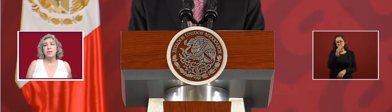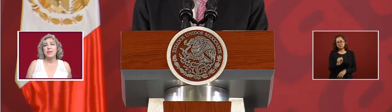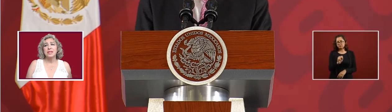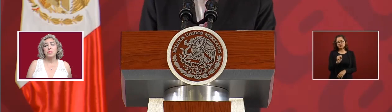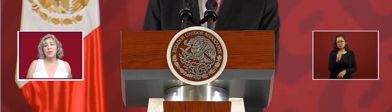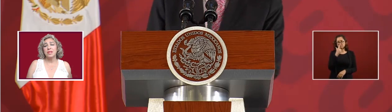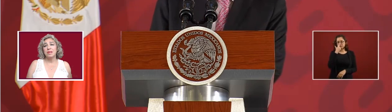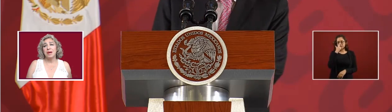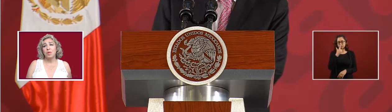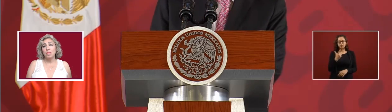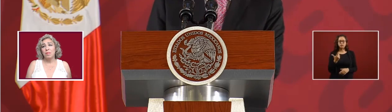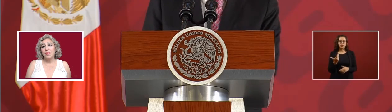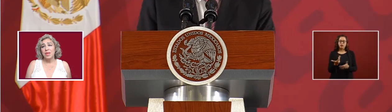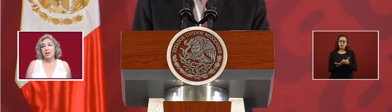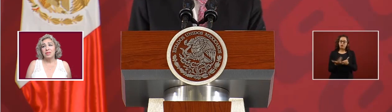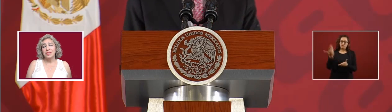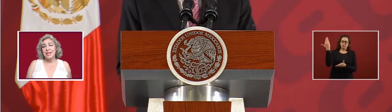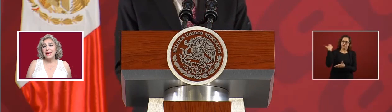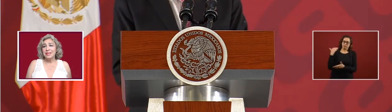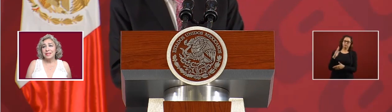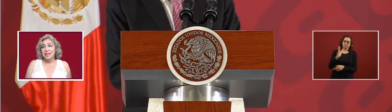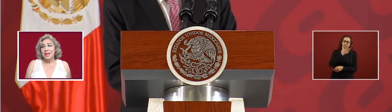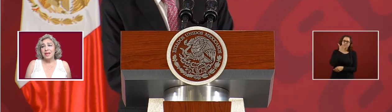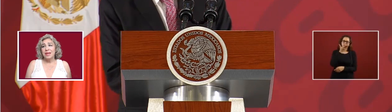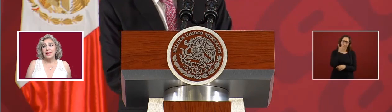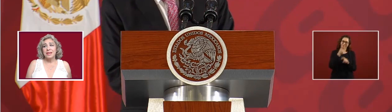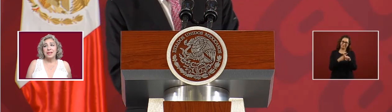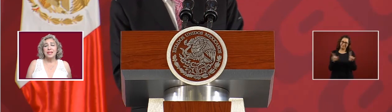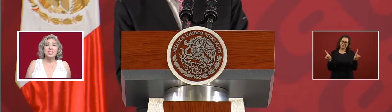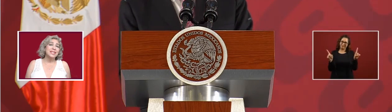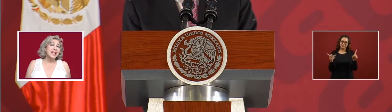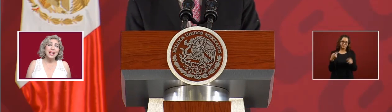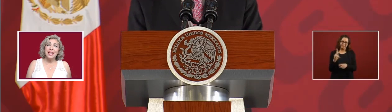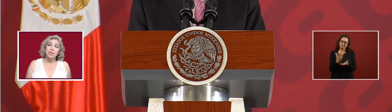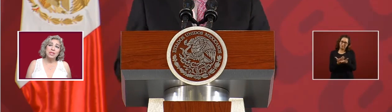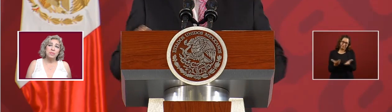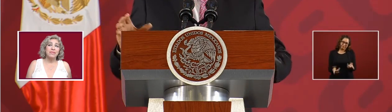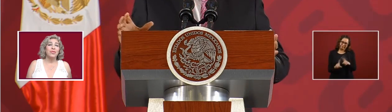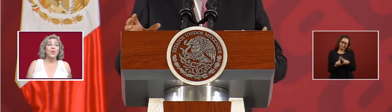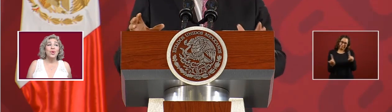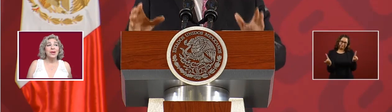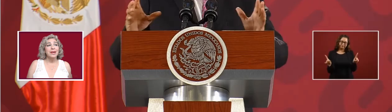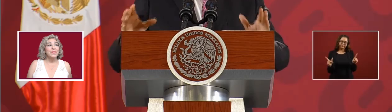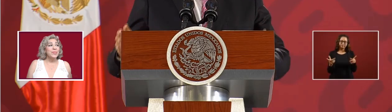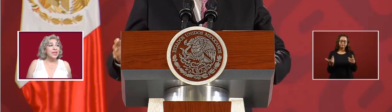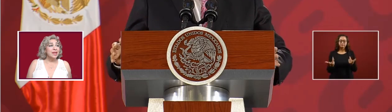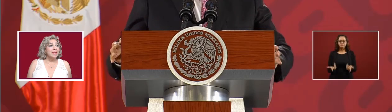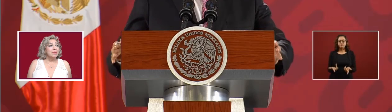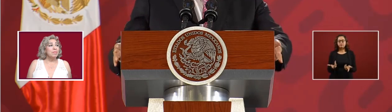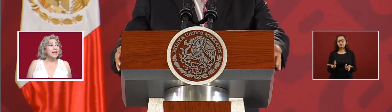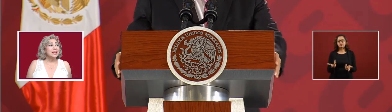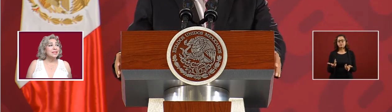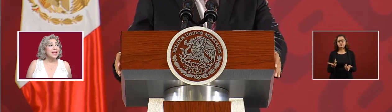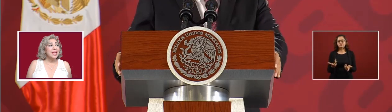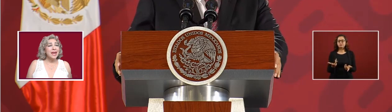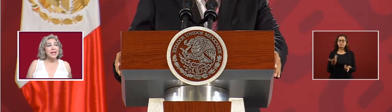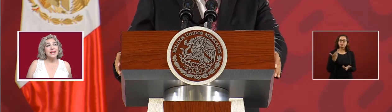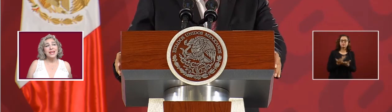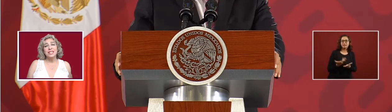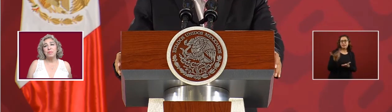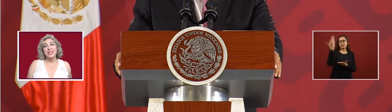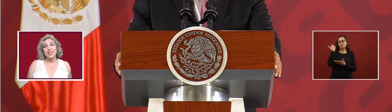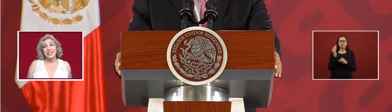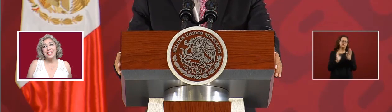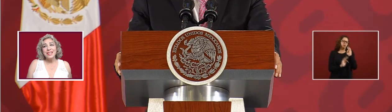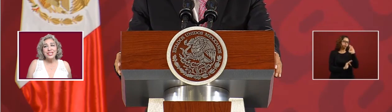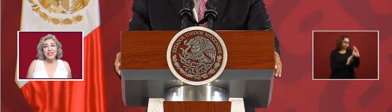come in agreement with, uh, Gonzalo, because it's not like it was before, because they had